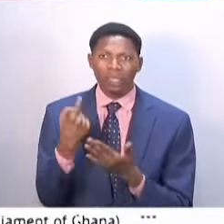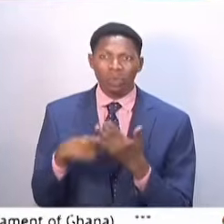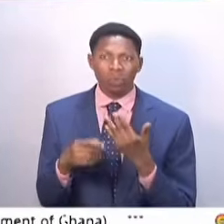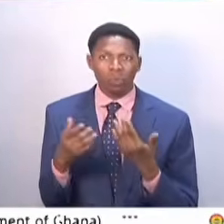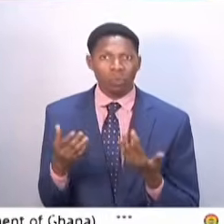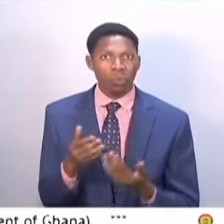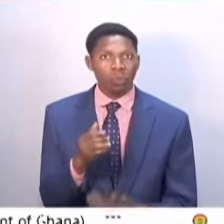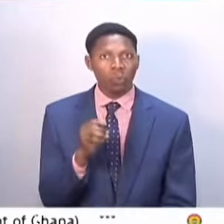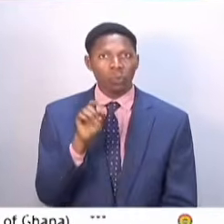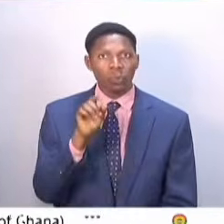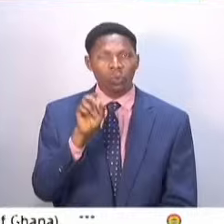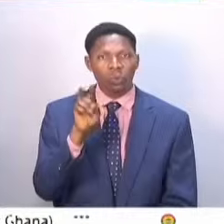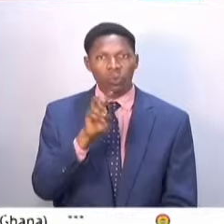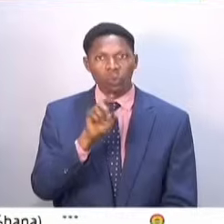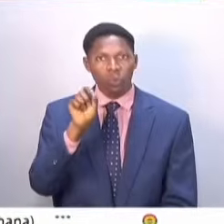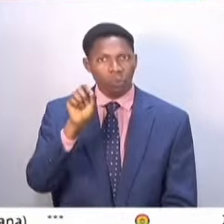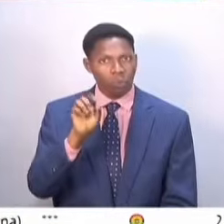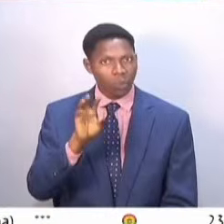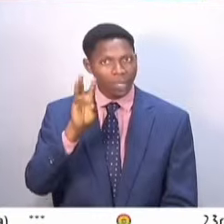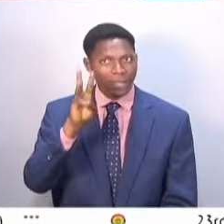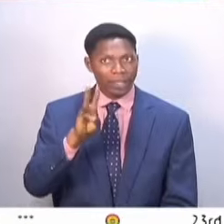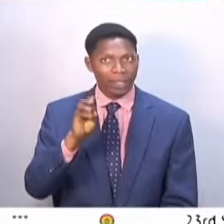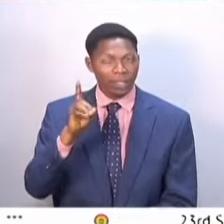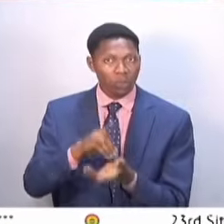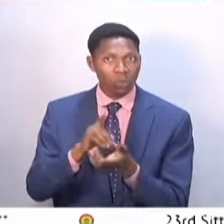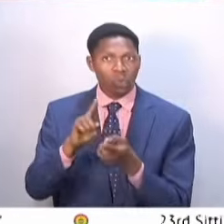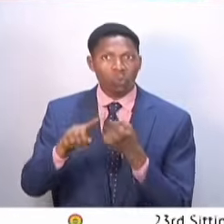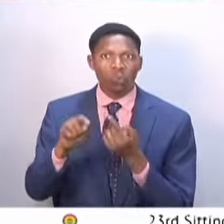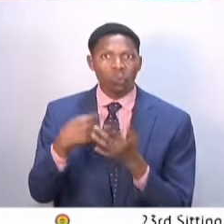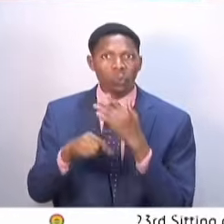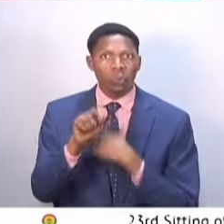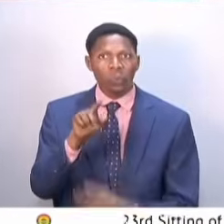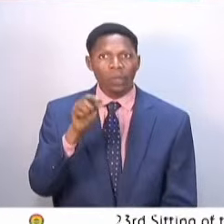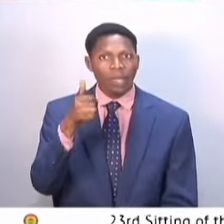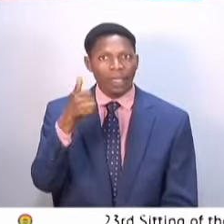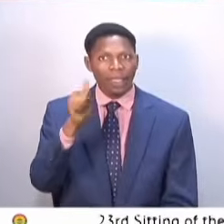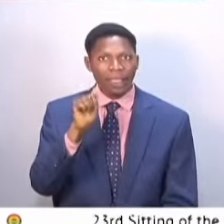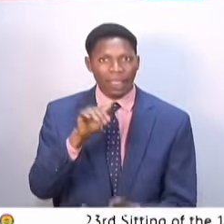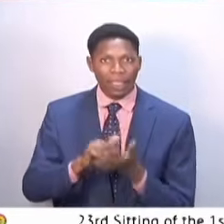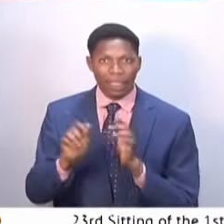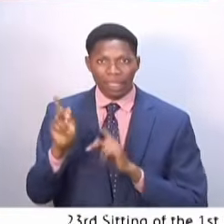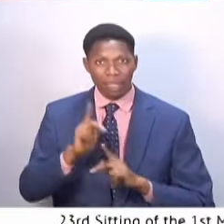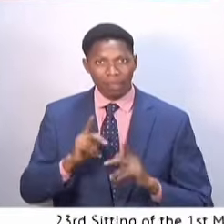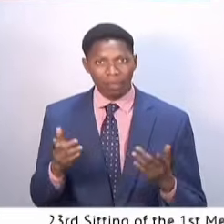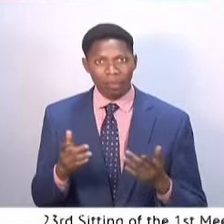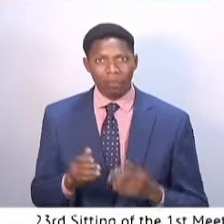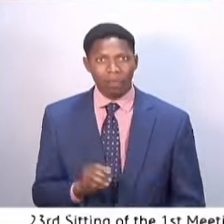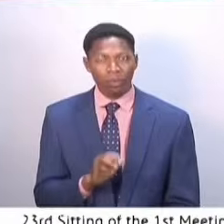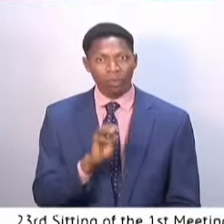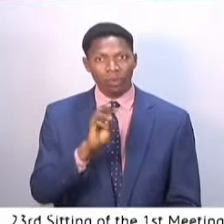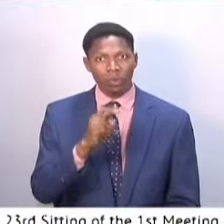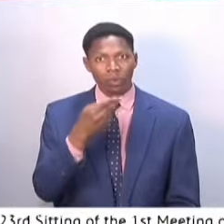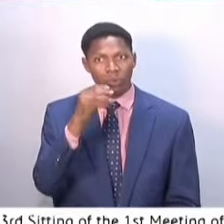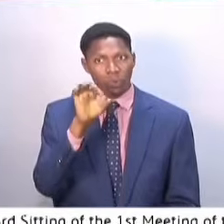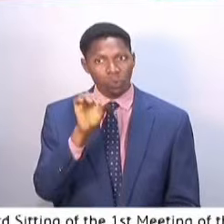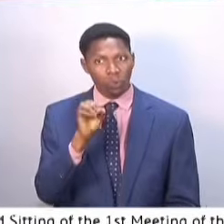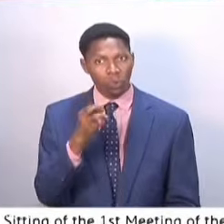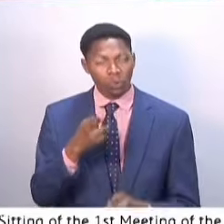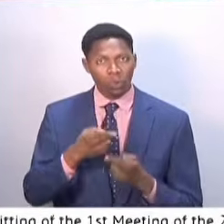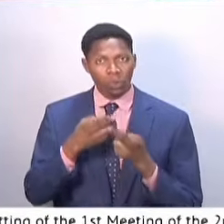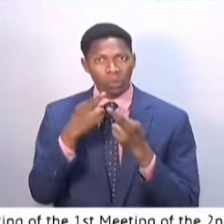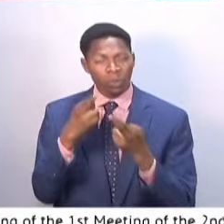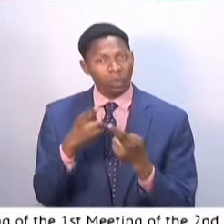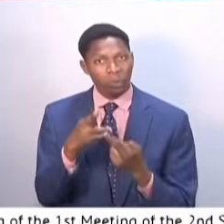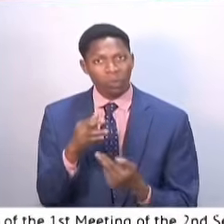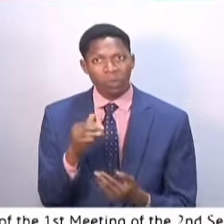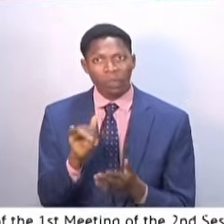at 2.6 doctors to 10,000 people. The World Health Organization recommends